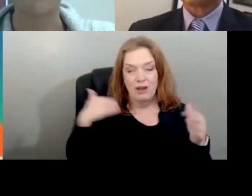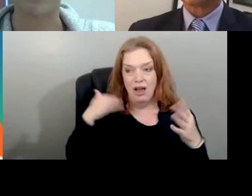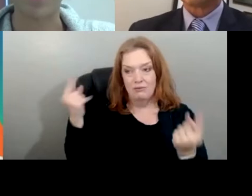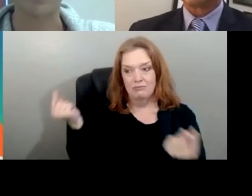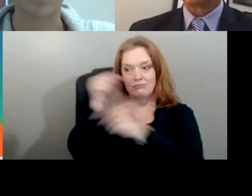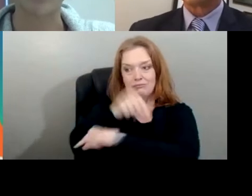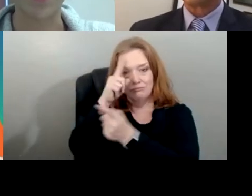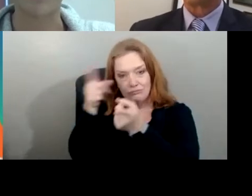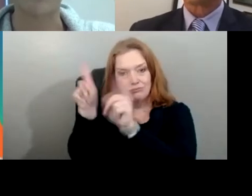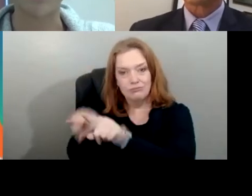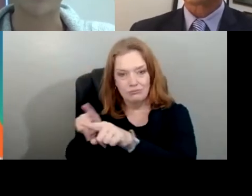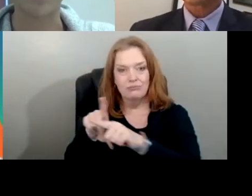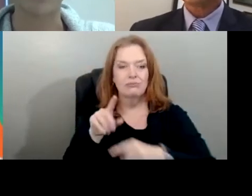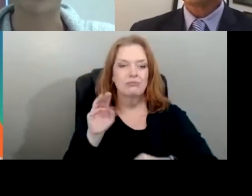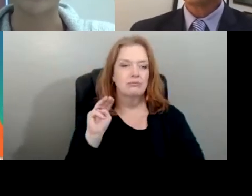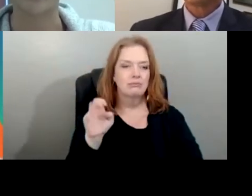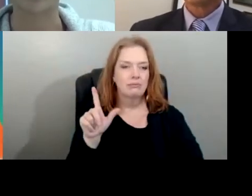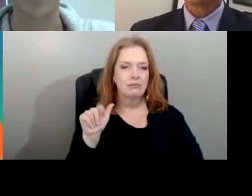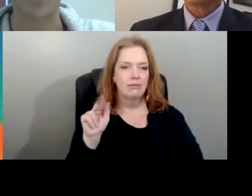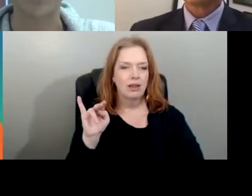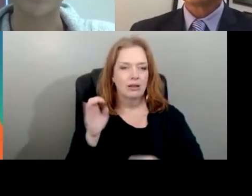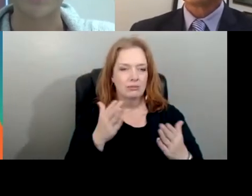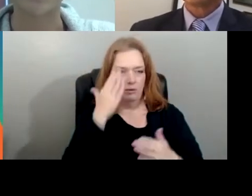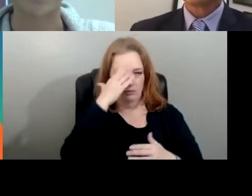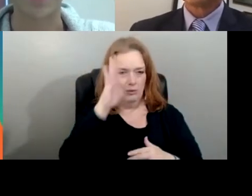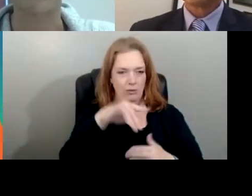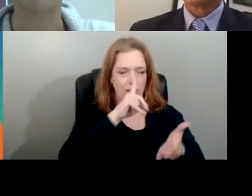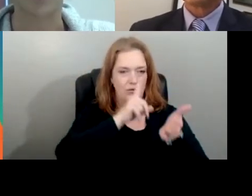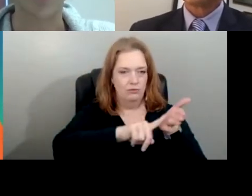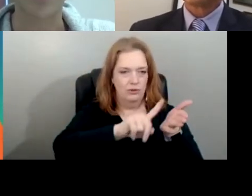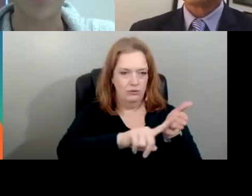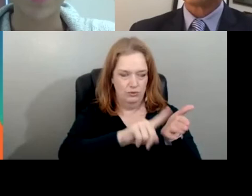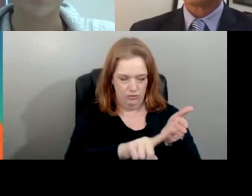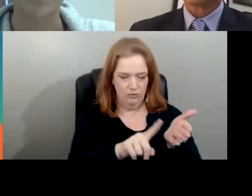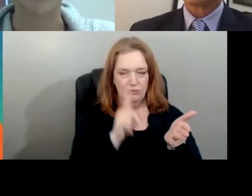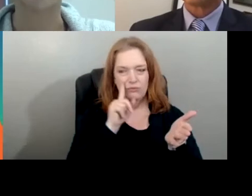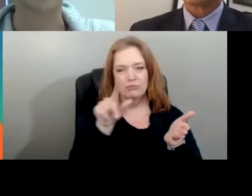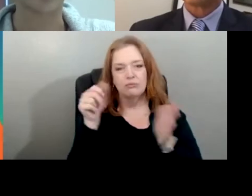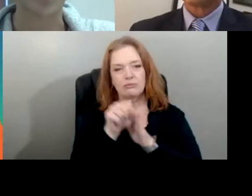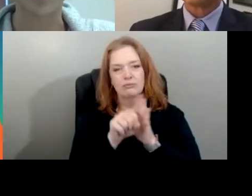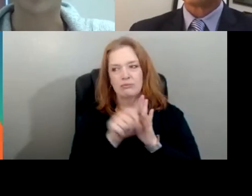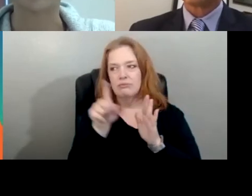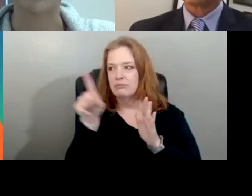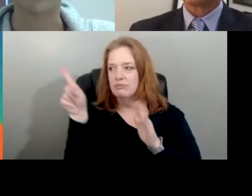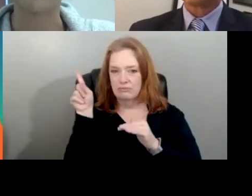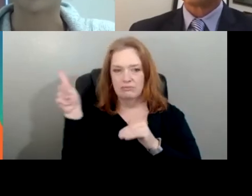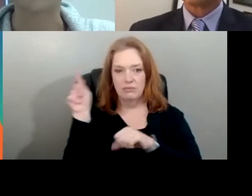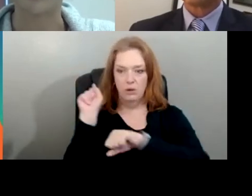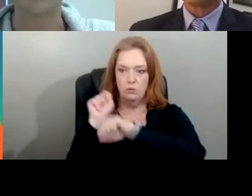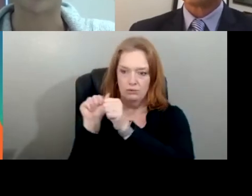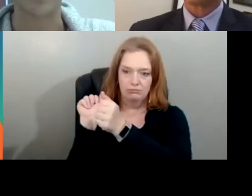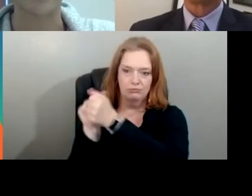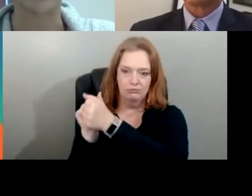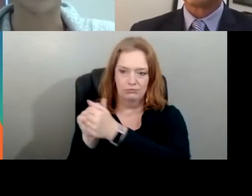have a large majority of that research as well for the states that have come forward to actually work with their tribal law